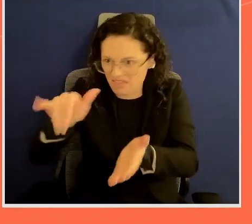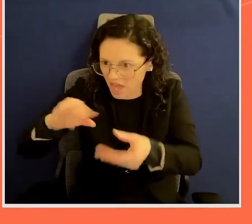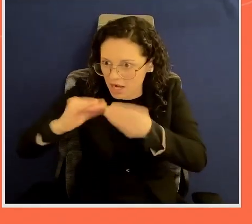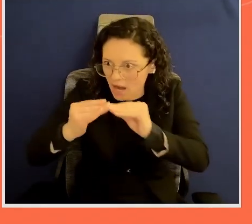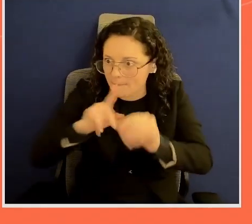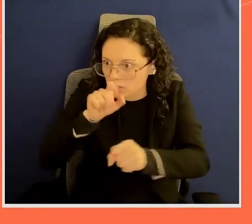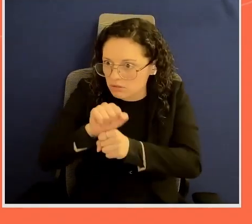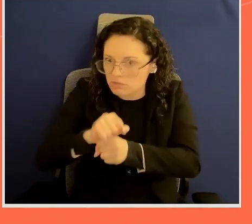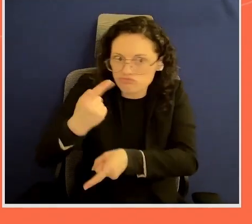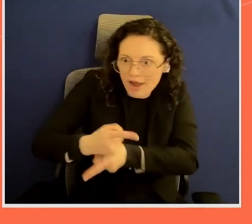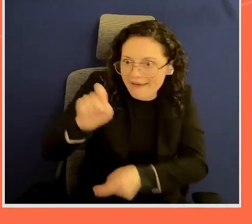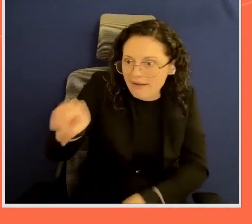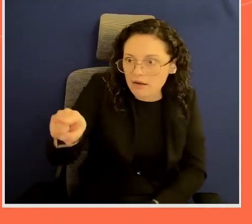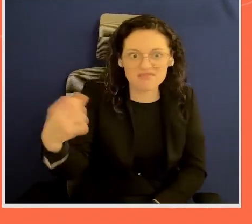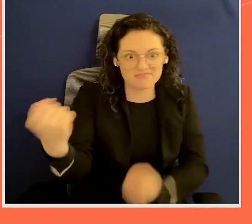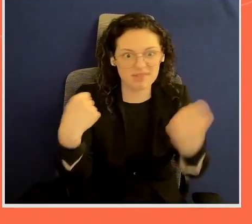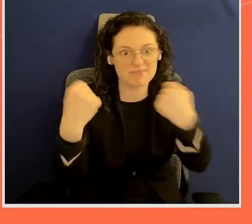ass. Thank you.